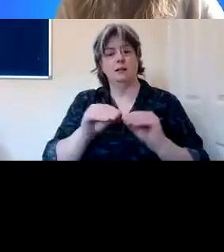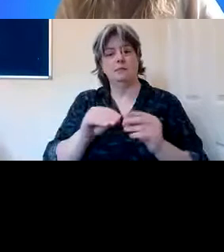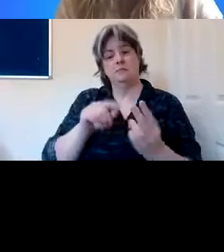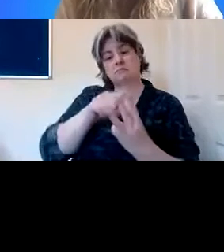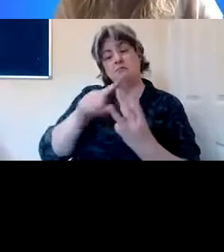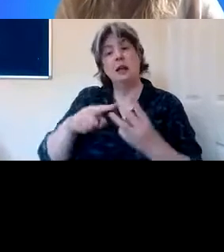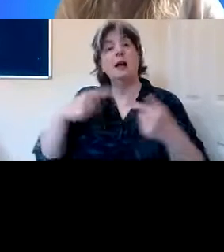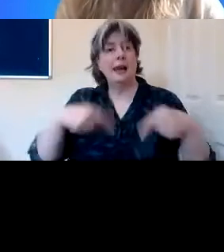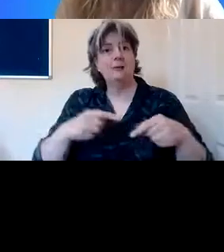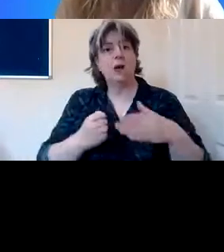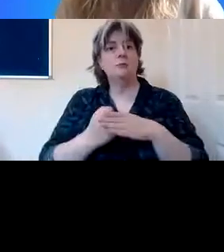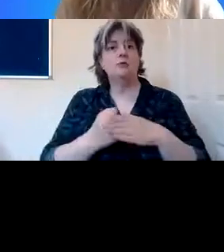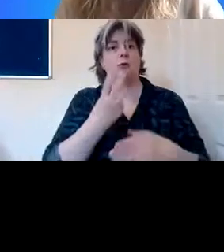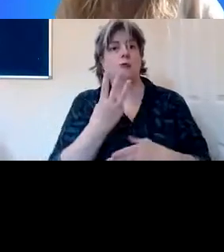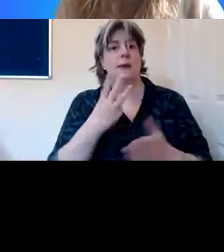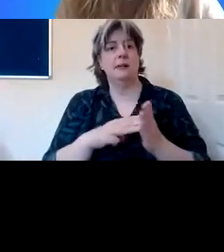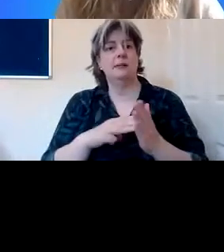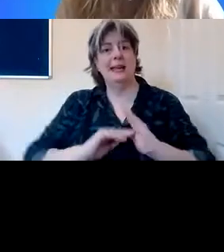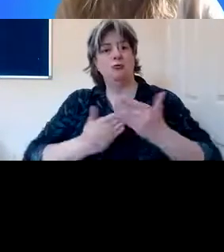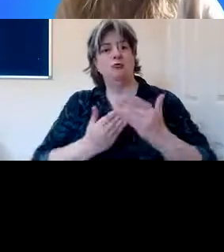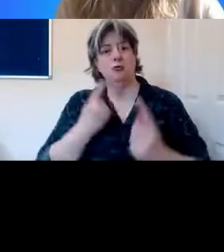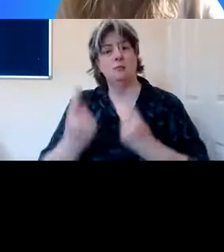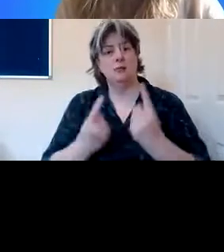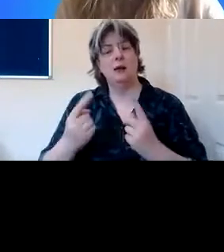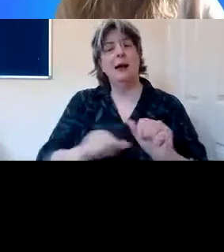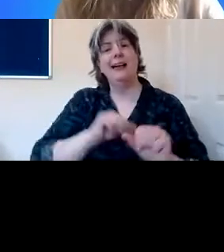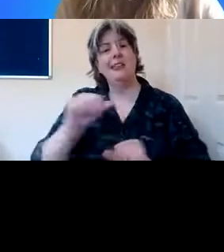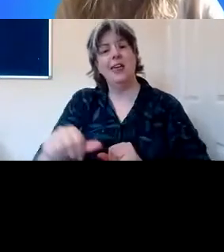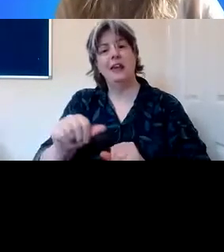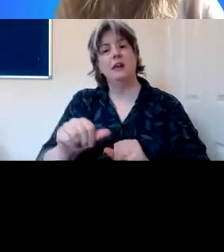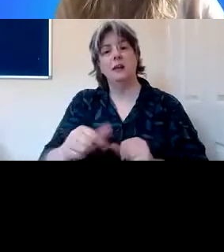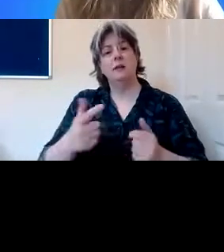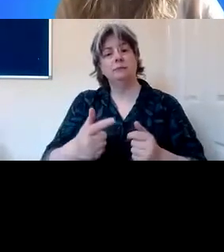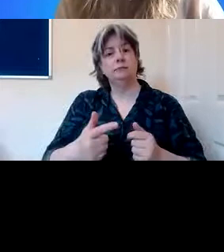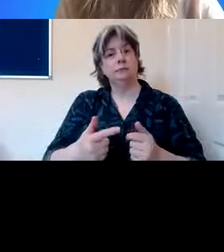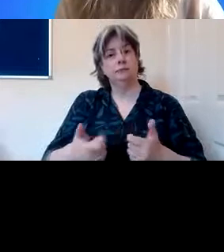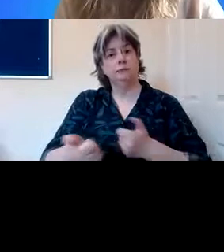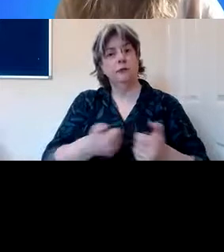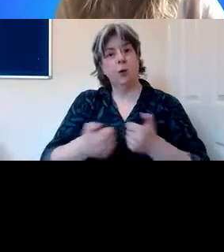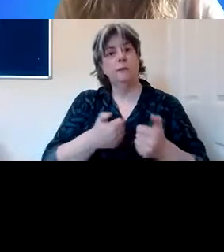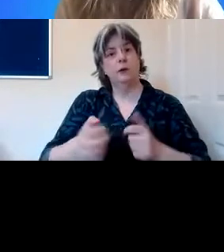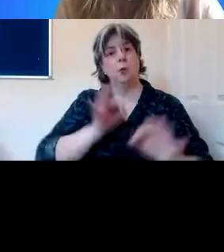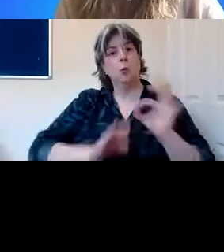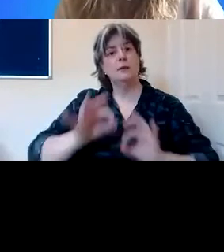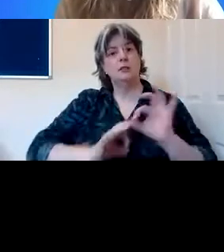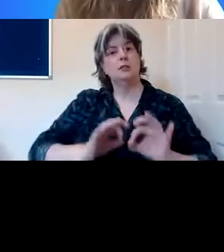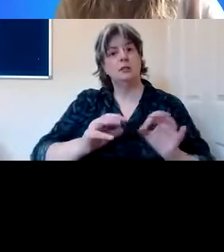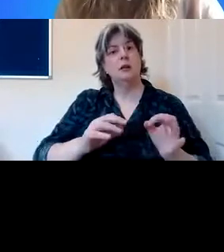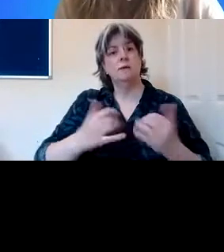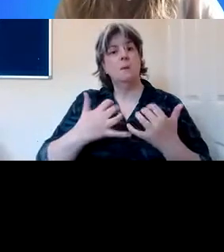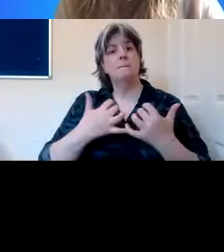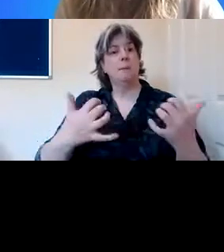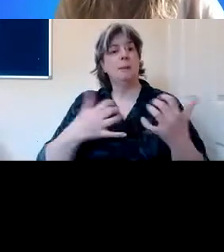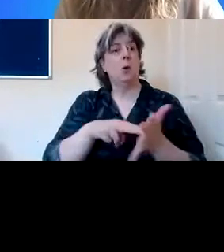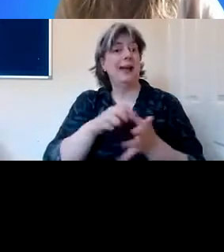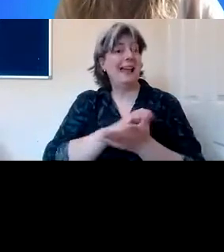3 minutes to introduce themselves before we begin to take questions from members of the public and NAHT members. I'm going